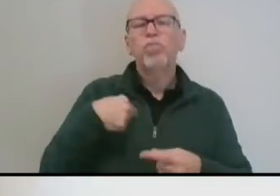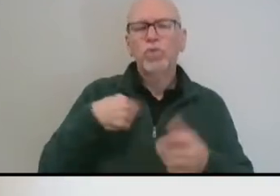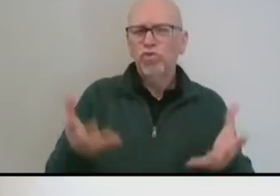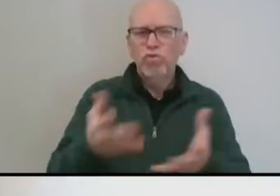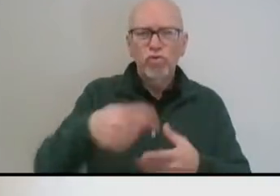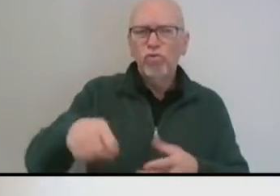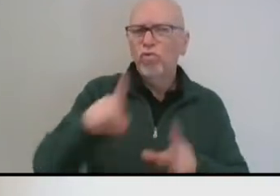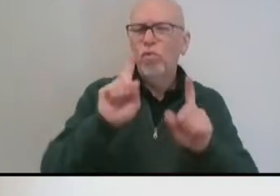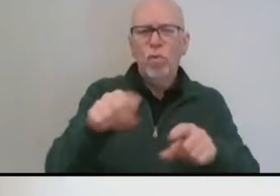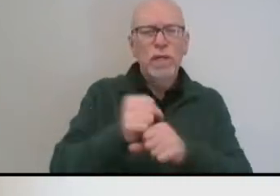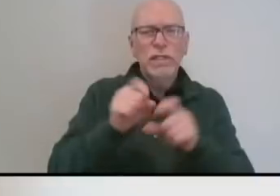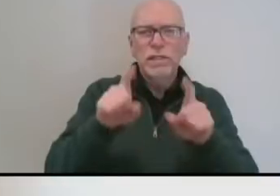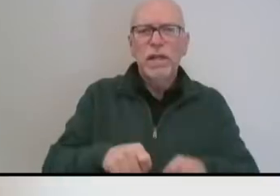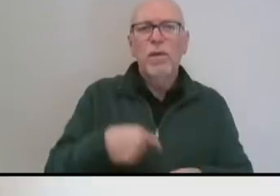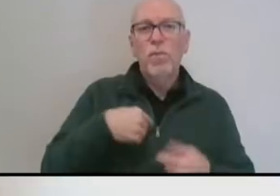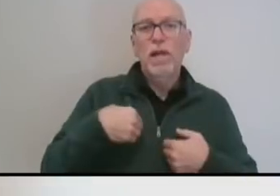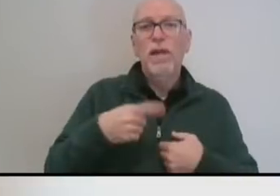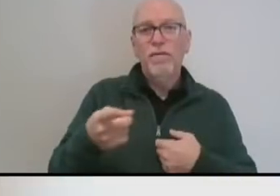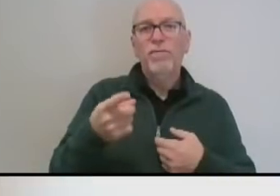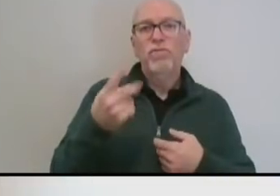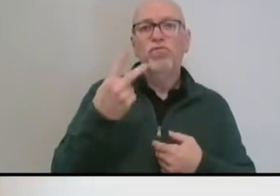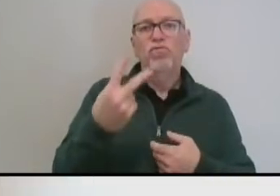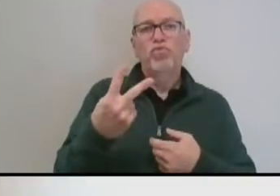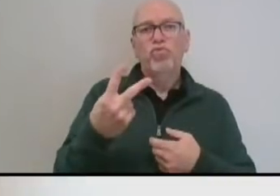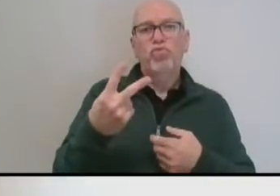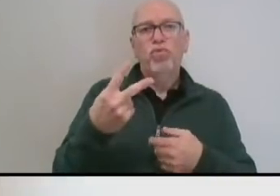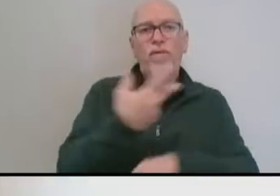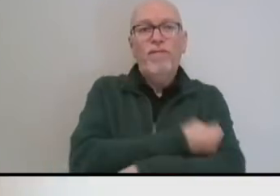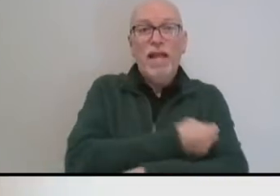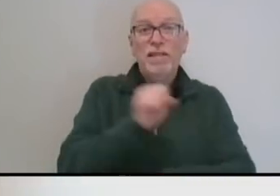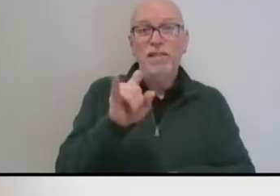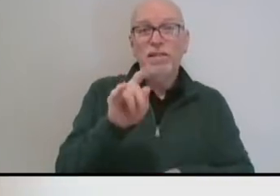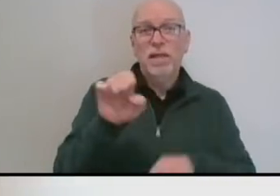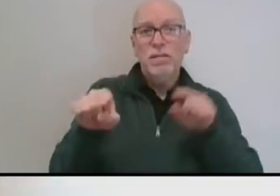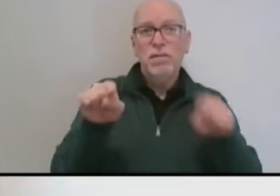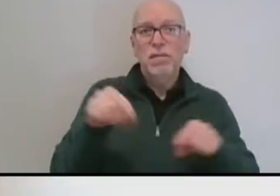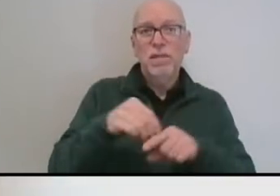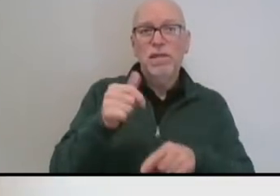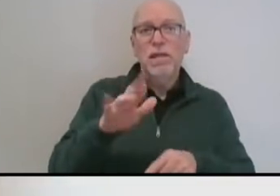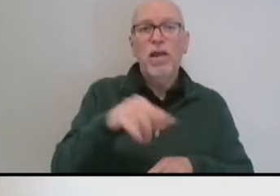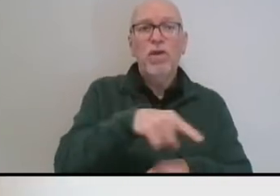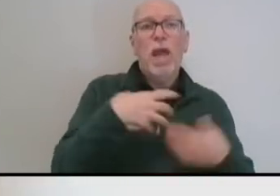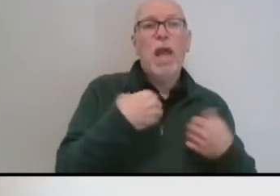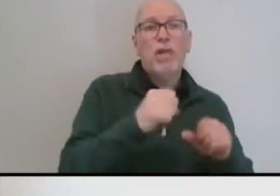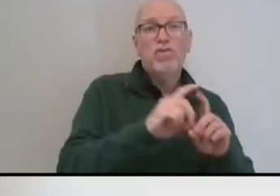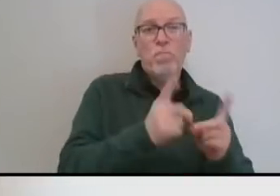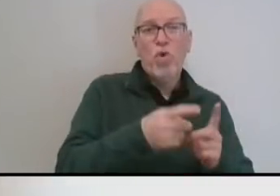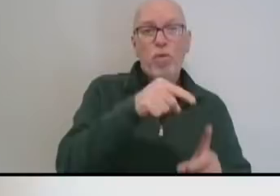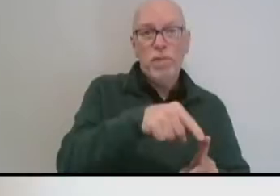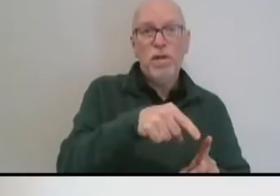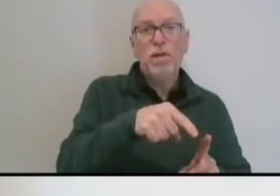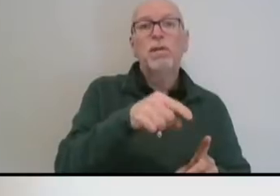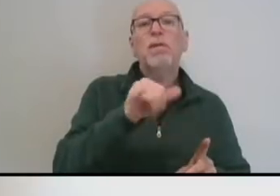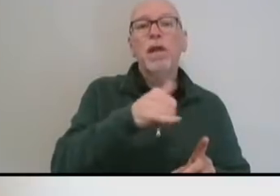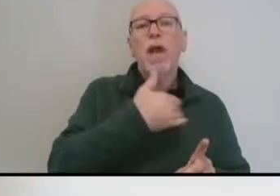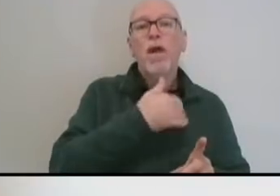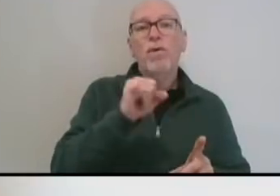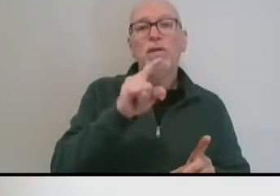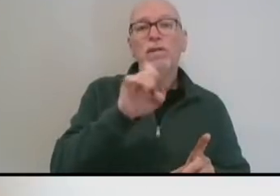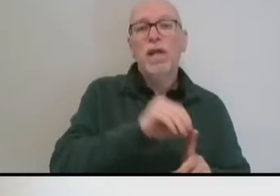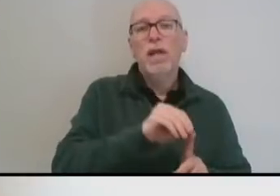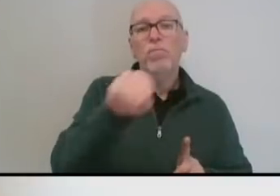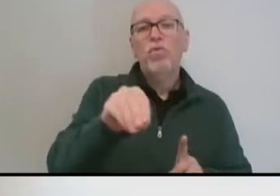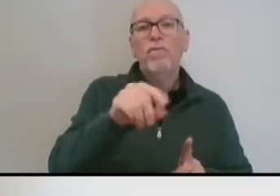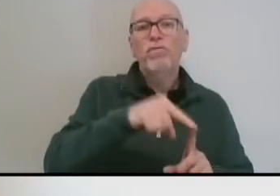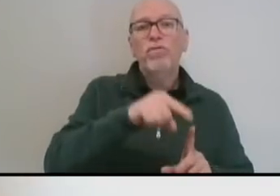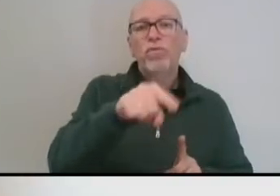tested. And we've had 2 consistent vaccination sites in Gary. And that's at the Gary Health Department, which we've moved our site to